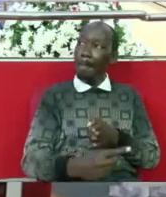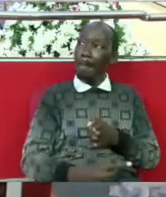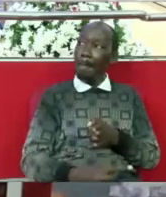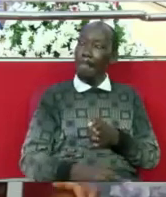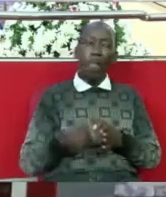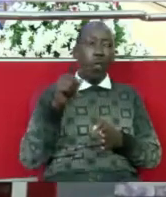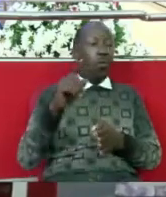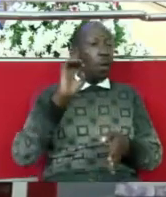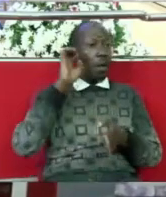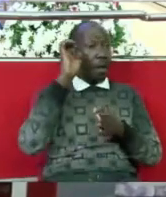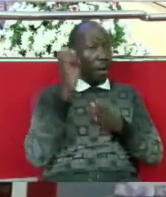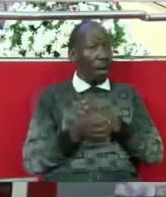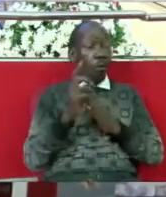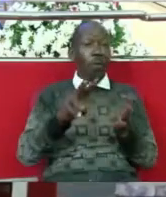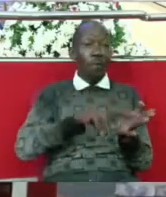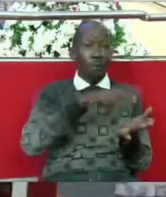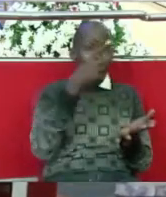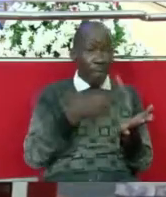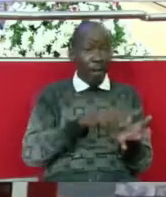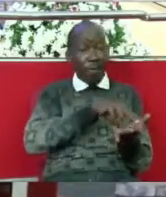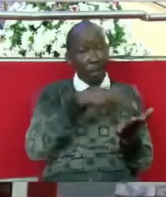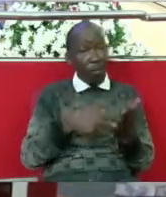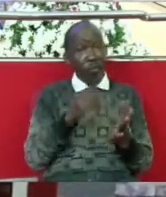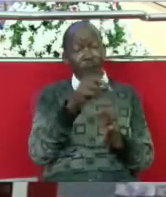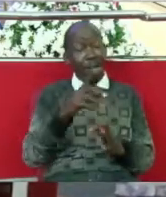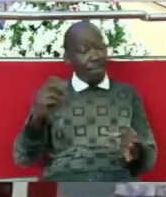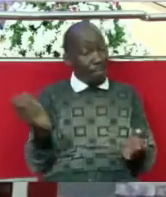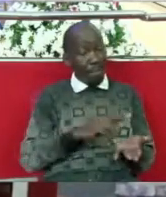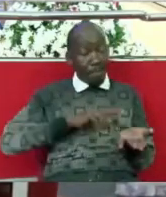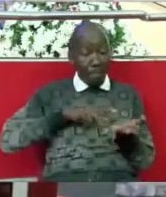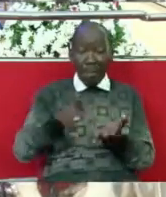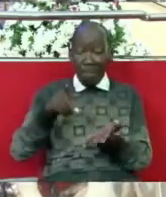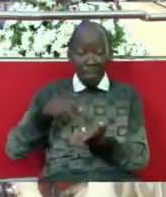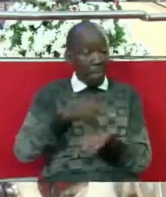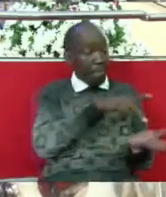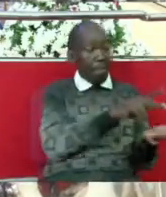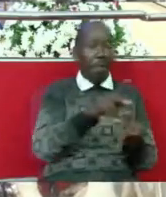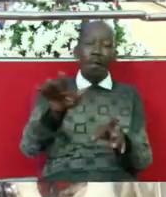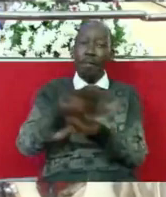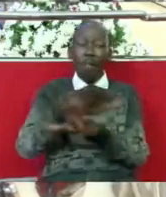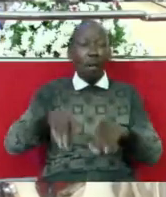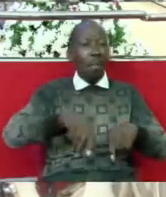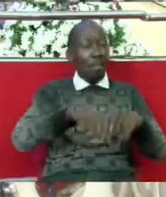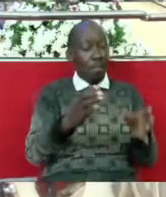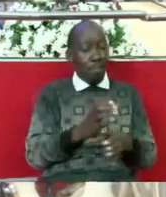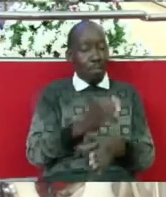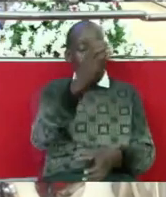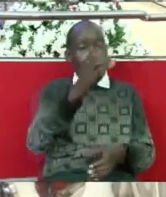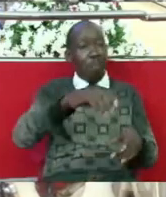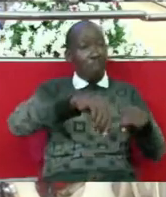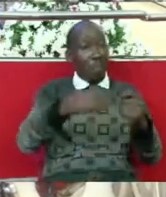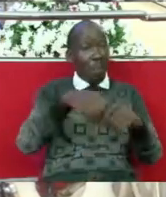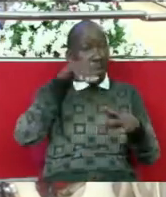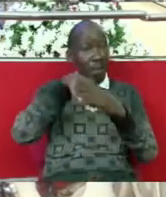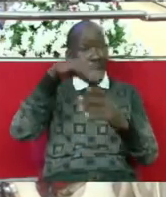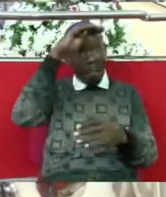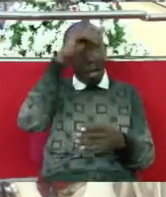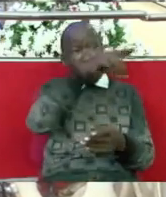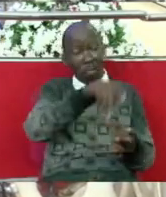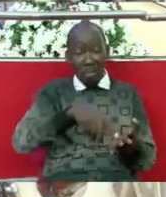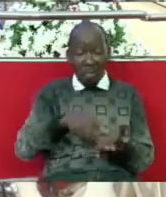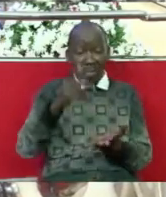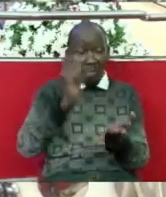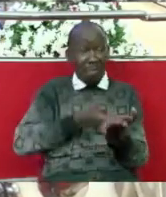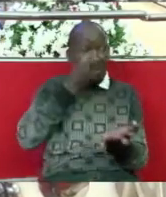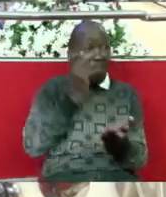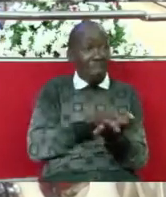you end up with very little because unalipishwa kila kitu kile umevunja. Chupa zote zile umevunja kwa hiyo bani wewe unalipaga. Na bado unaendaga